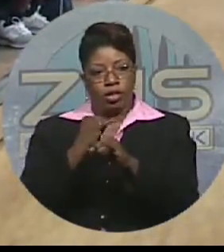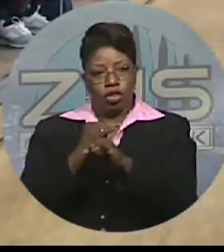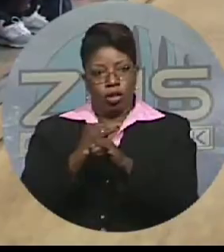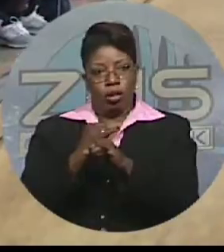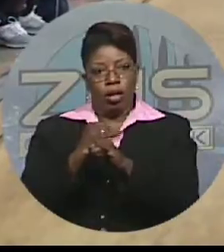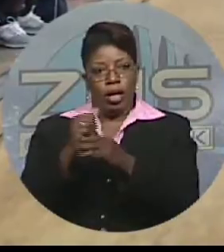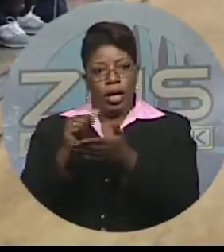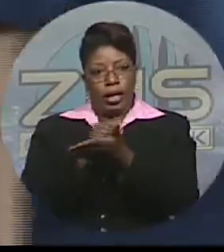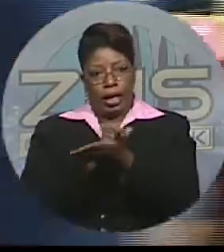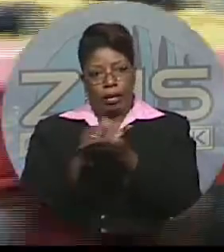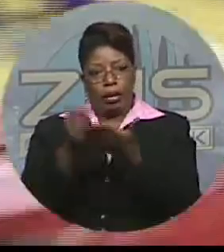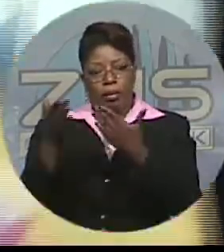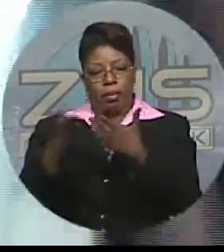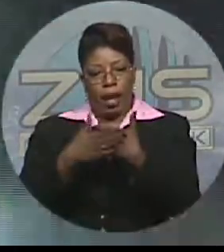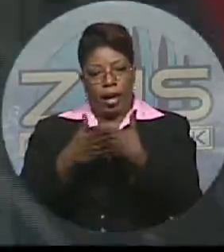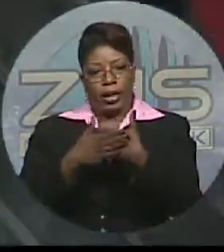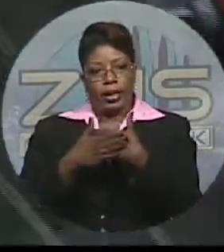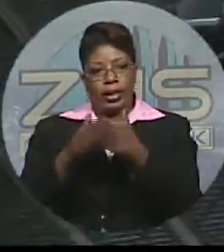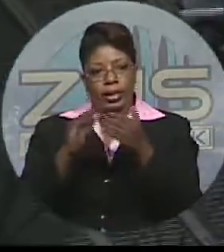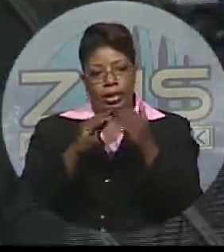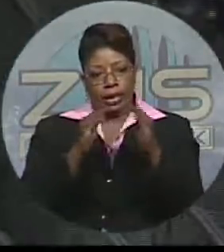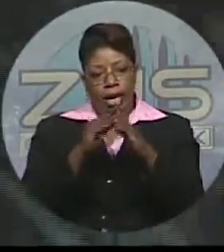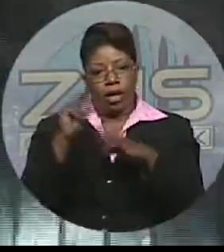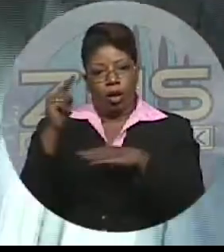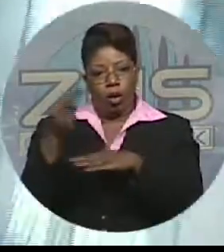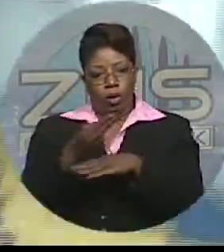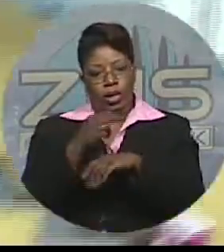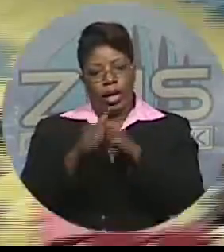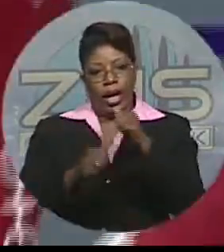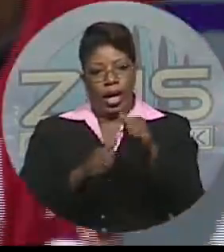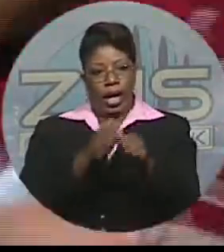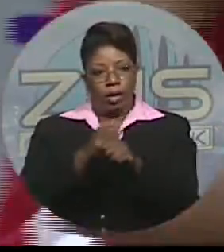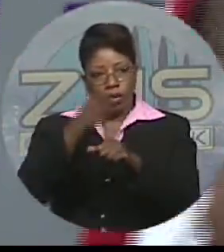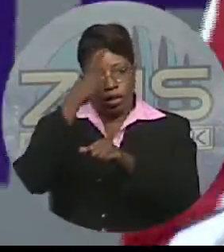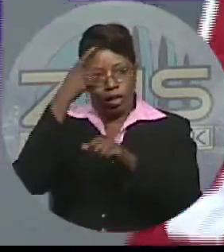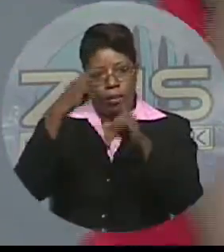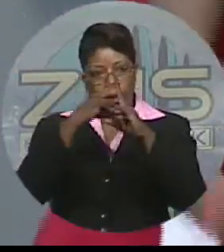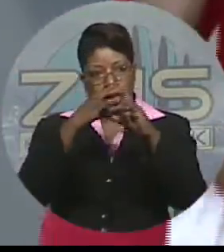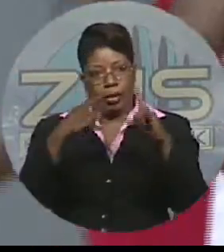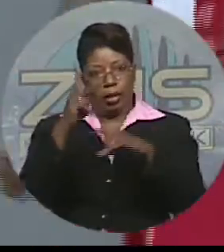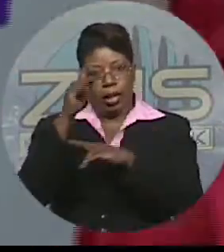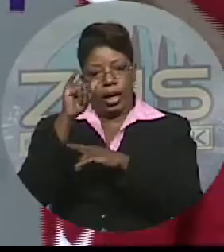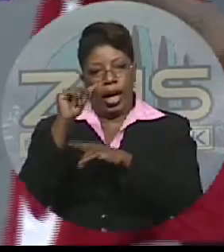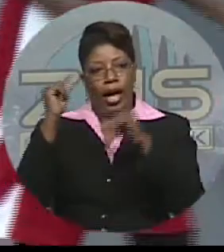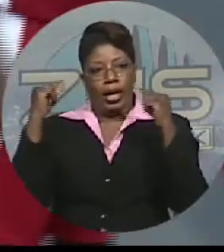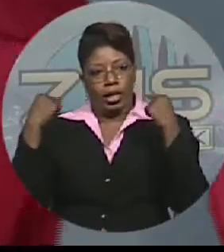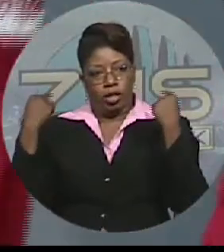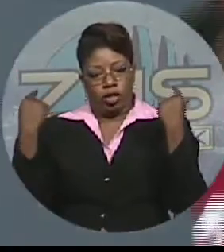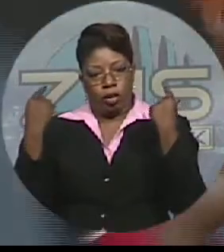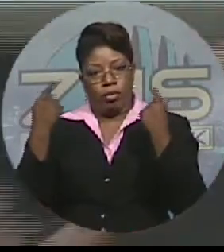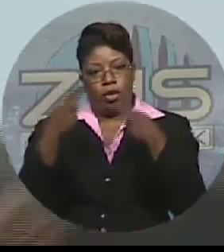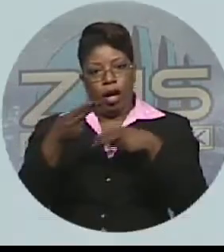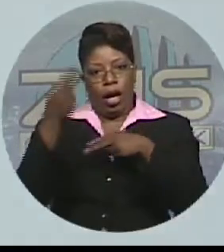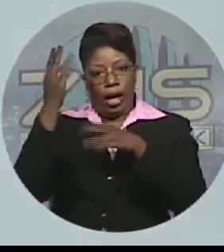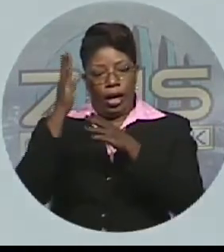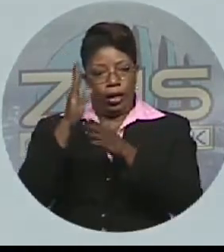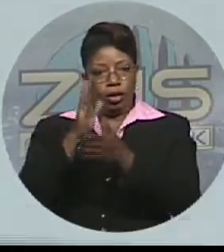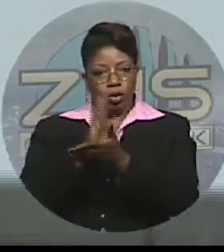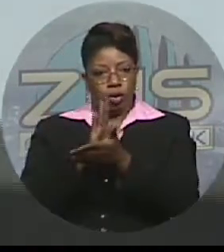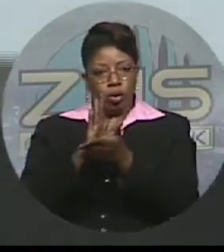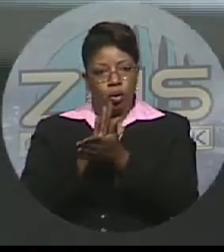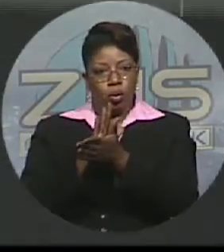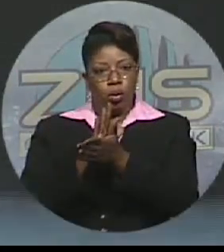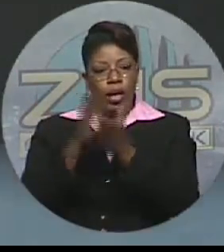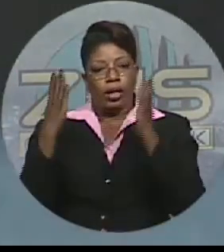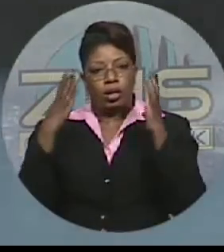was back in town over the weekend, hosting its second annual summer camp at the Kendall Isaacs Gym. High school and college coaches